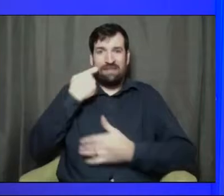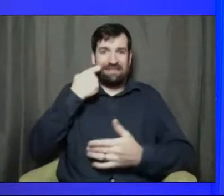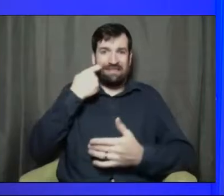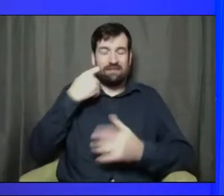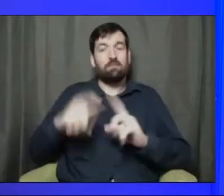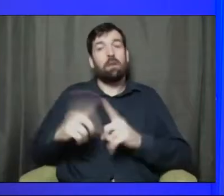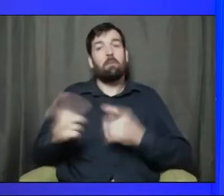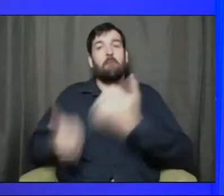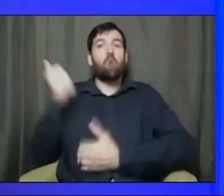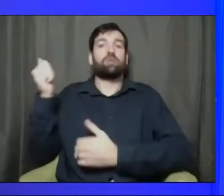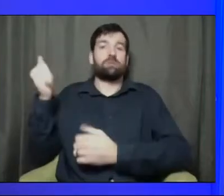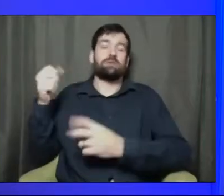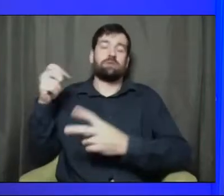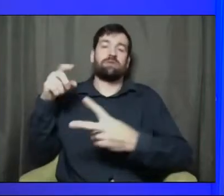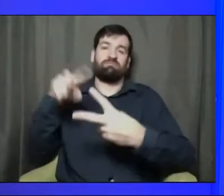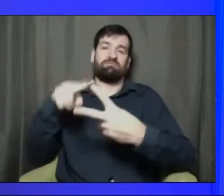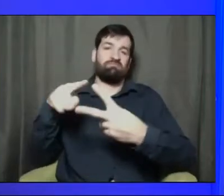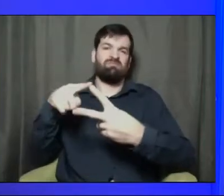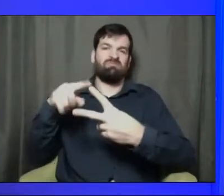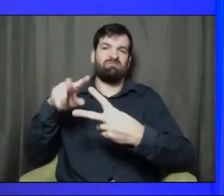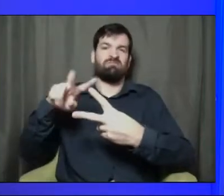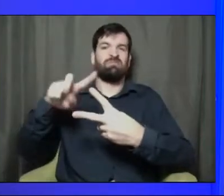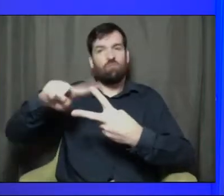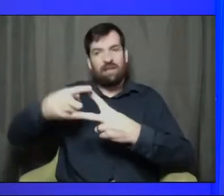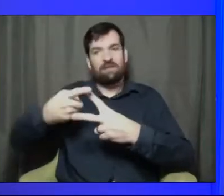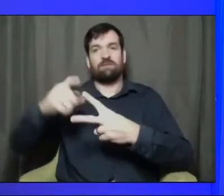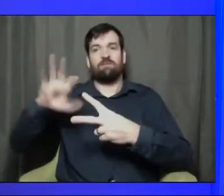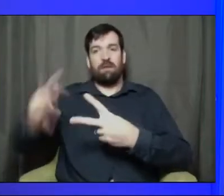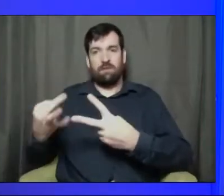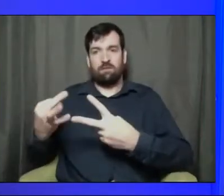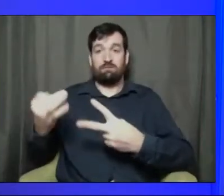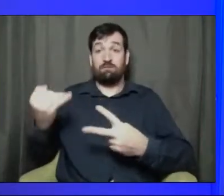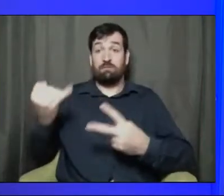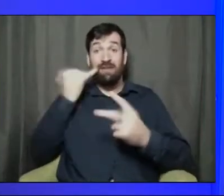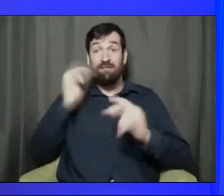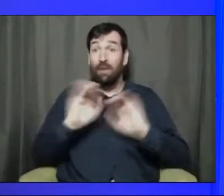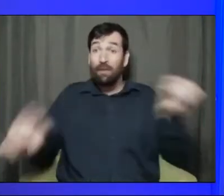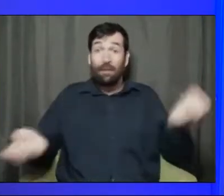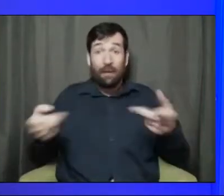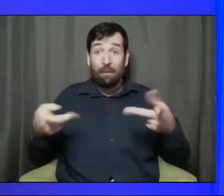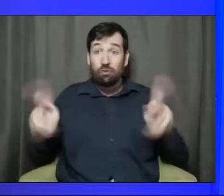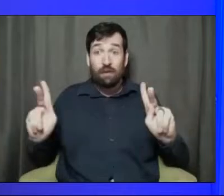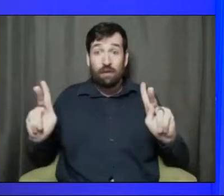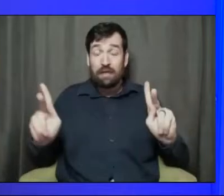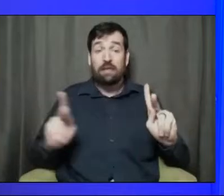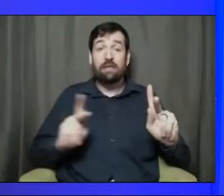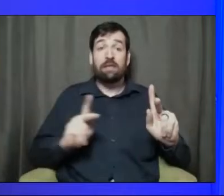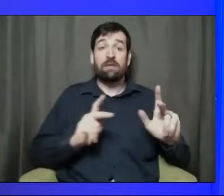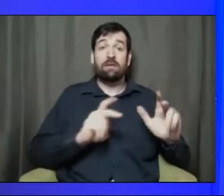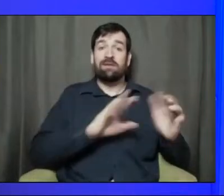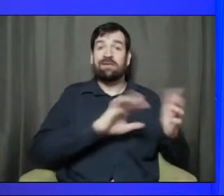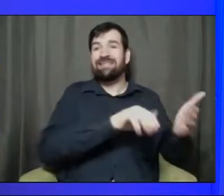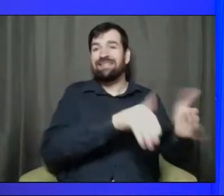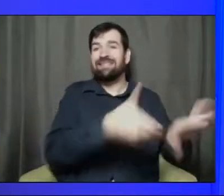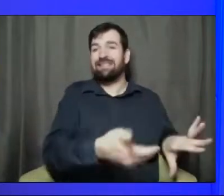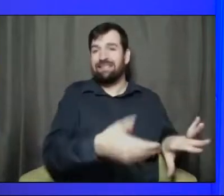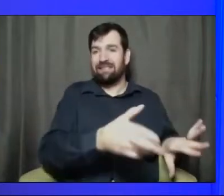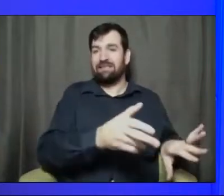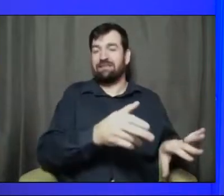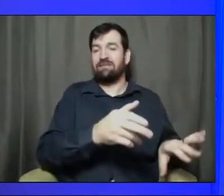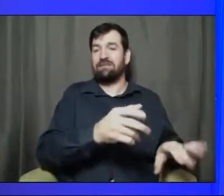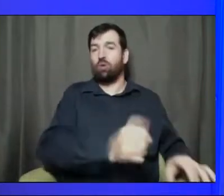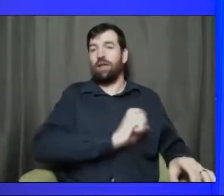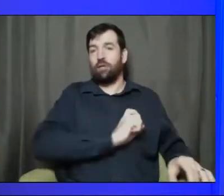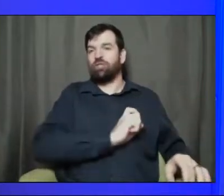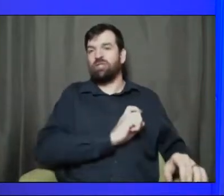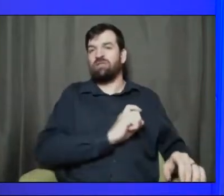found through friends and family. For those that don't have that opportunity, deceased donation is the conventional method. That's still where